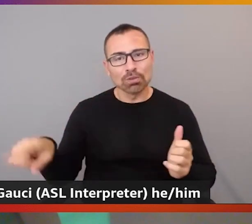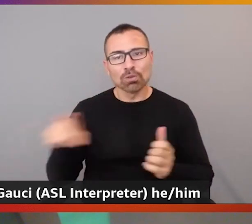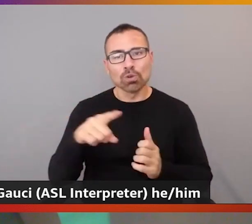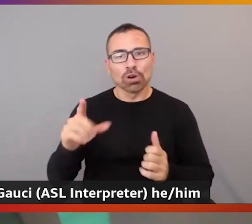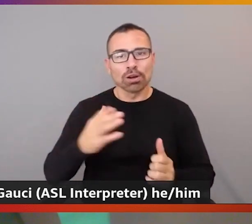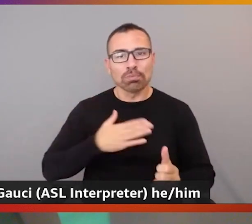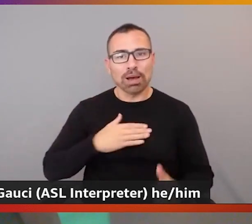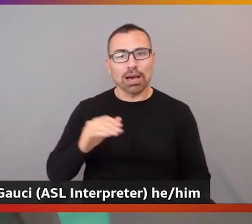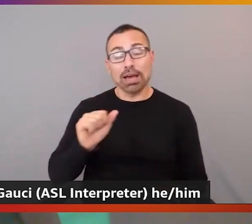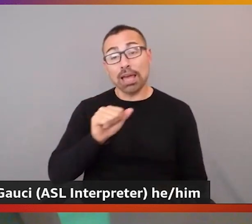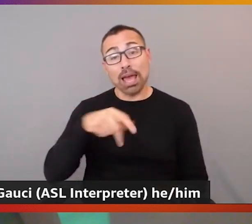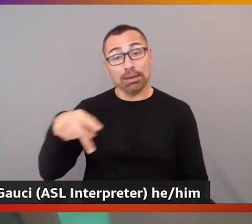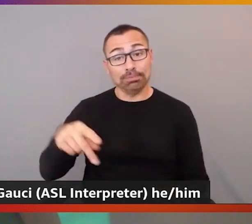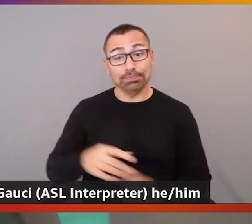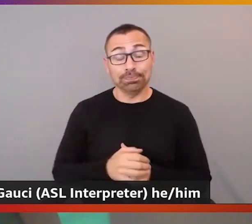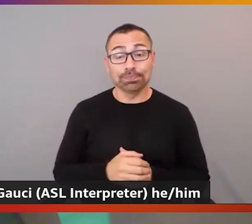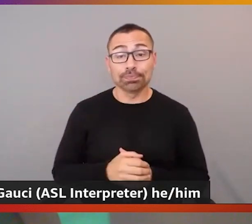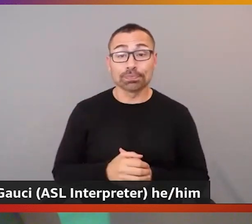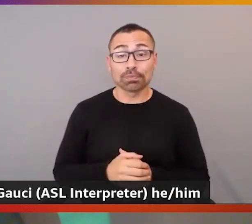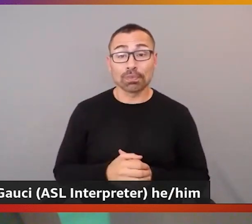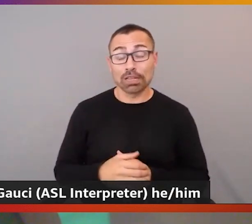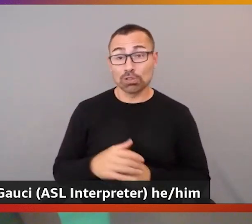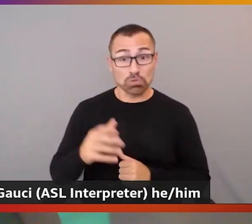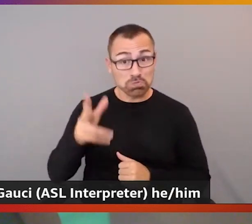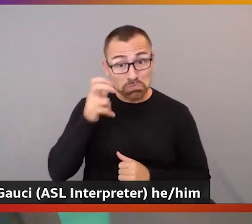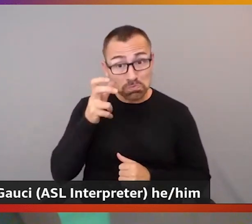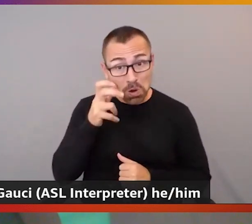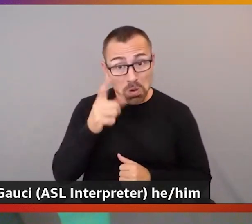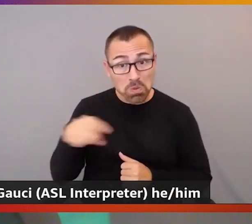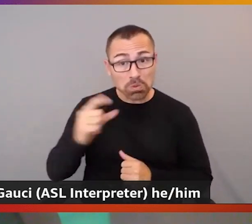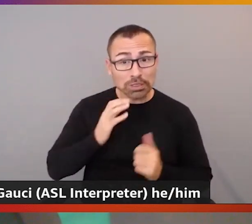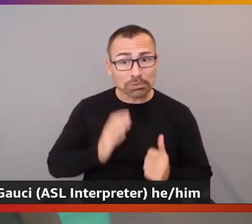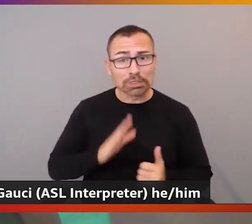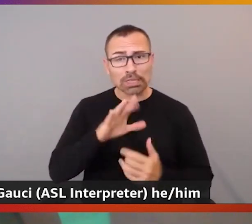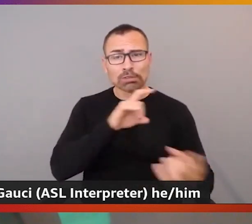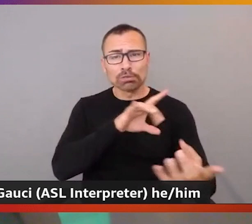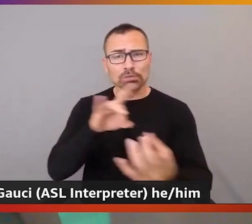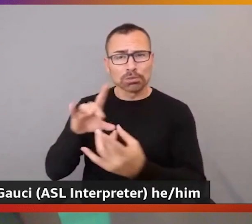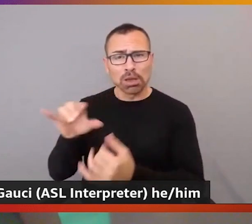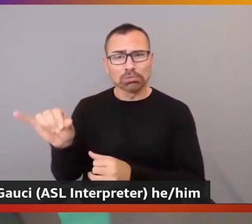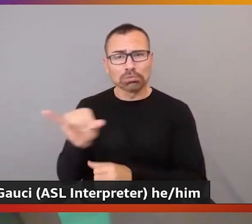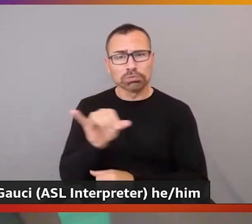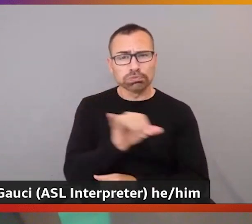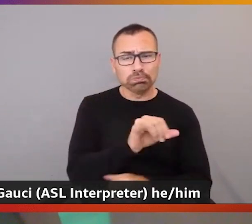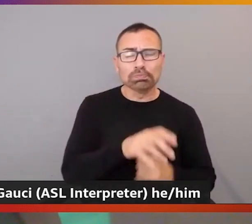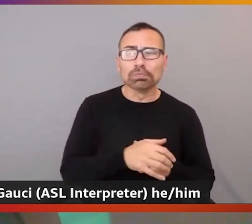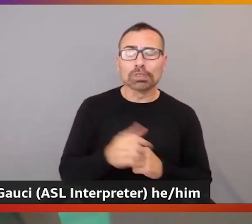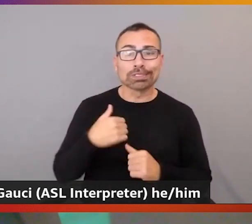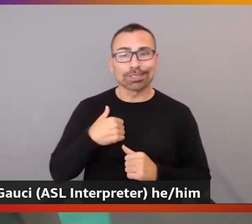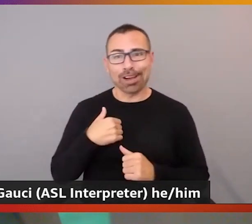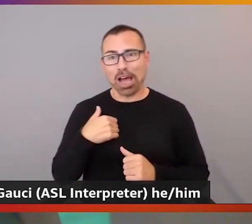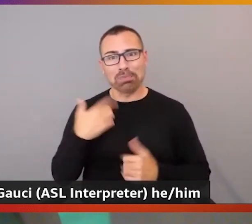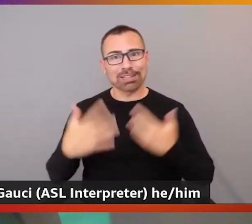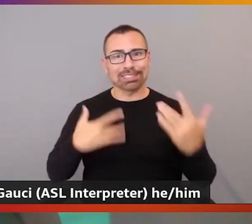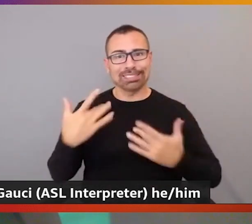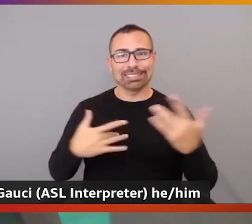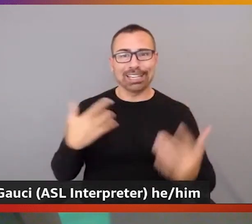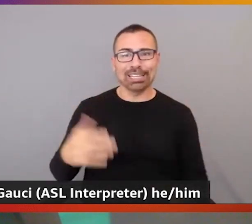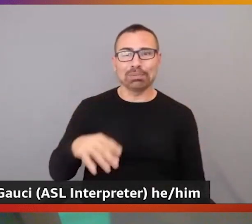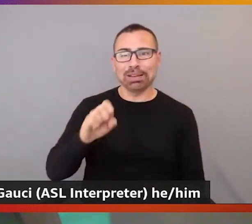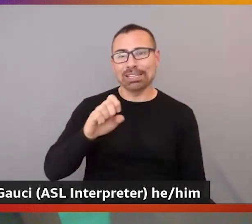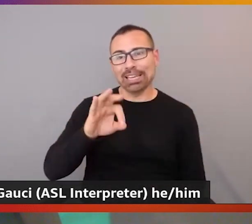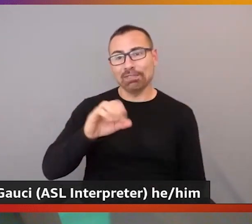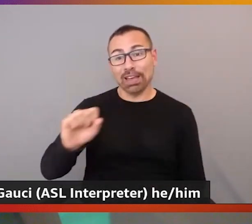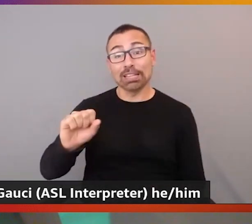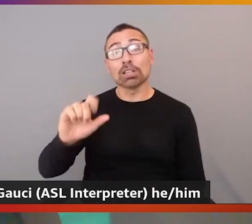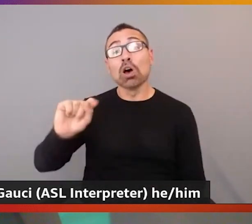application needs. And so that's what we kept hearing from customers. And so that's why I'm super excited about elastic throughput and all the buzz that is generating